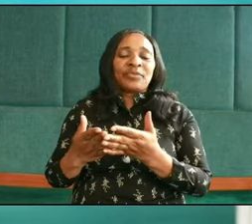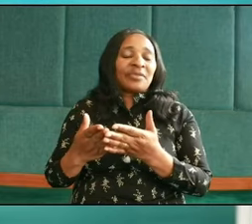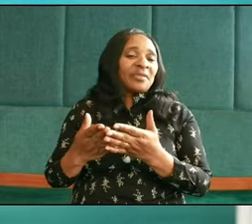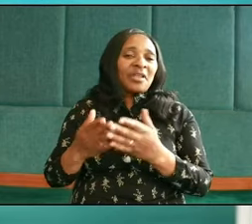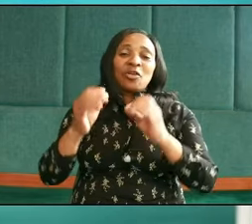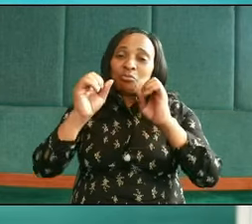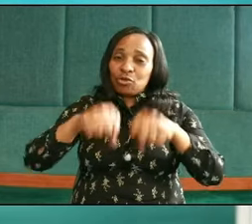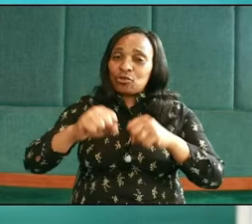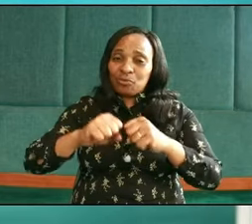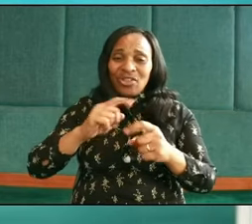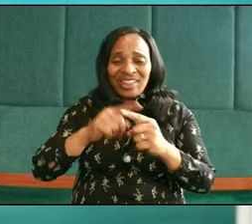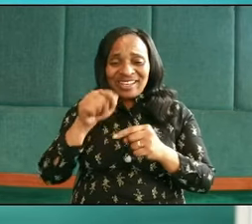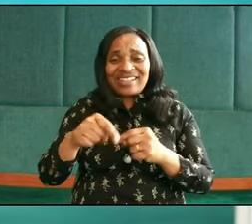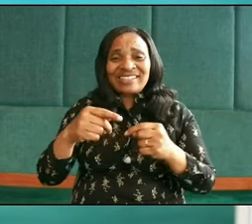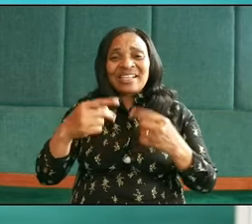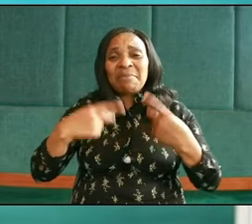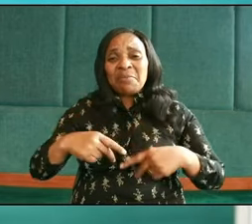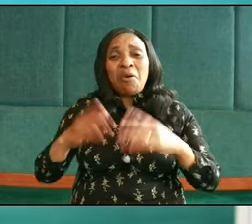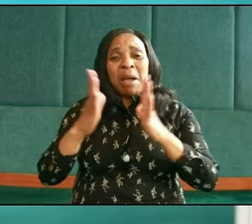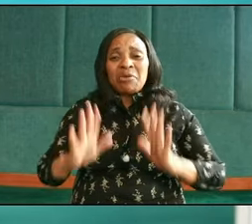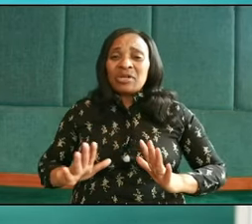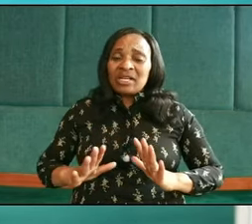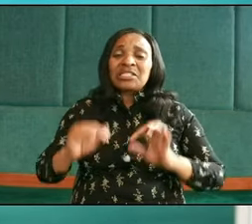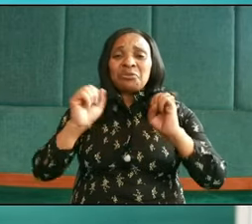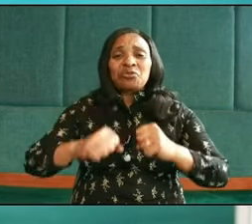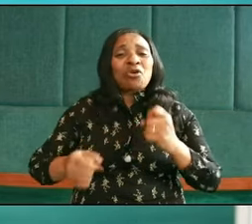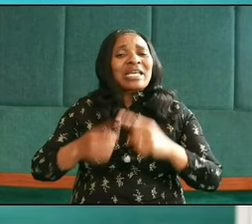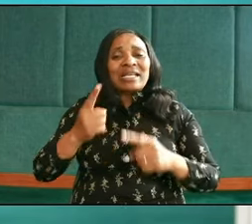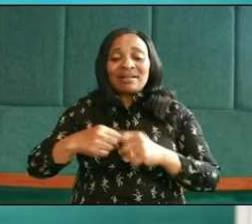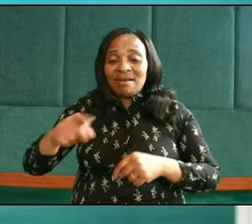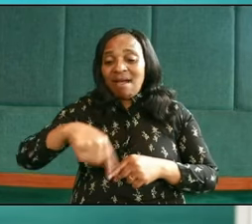then they would have swallowed us alive.